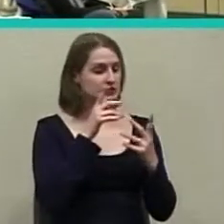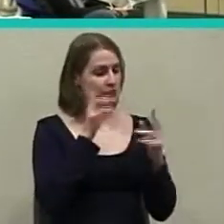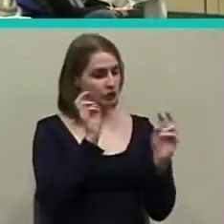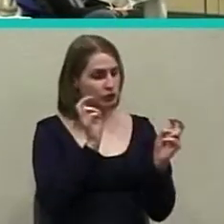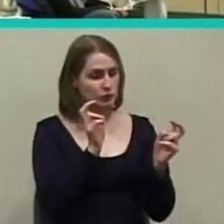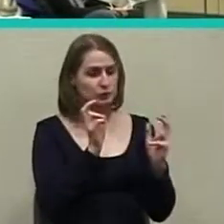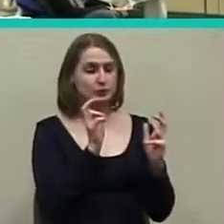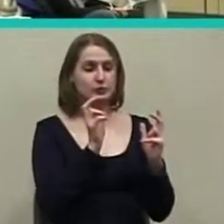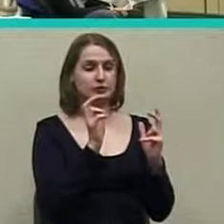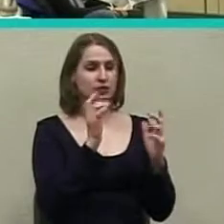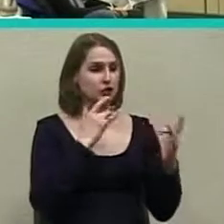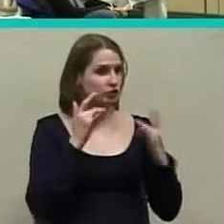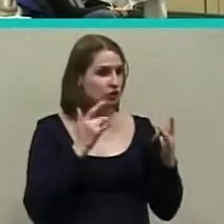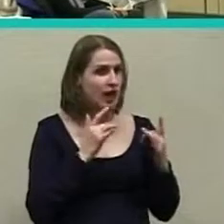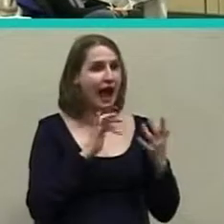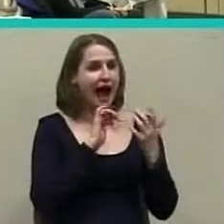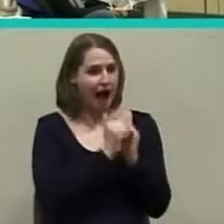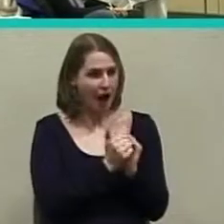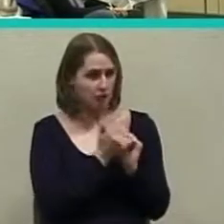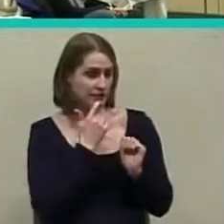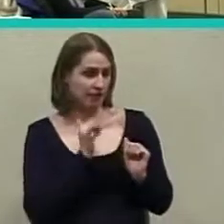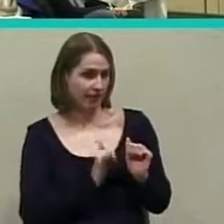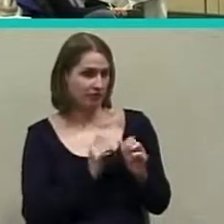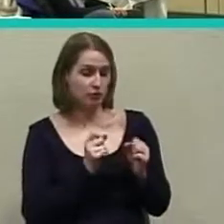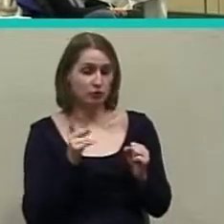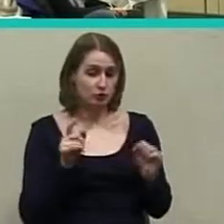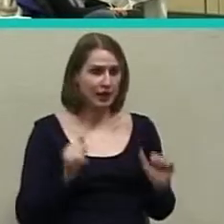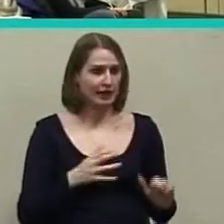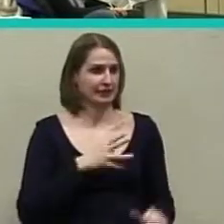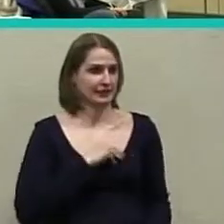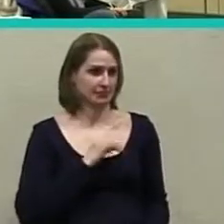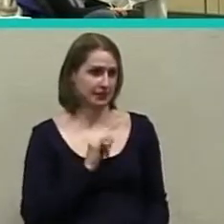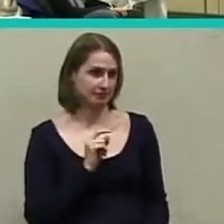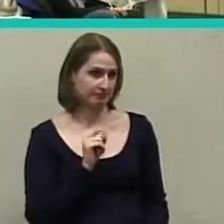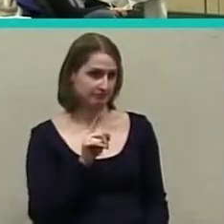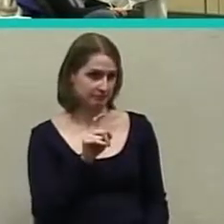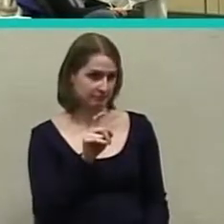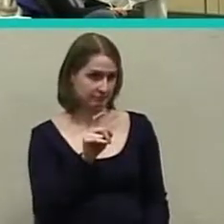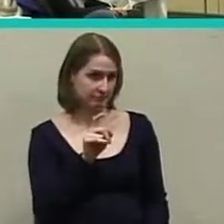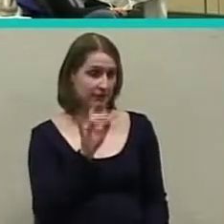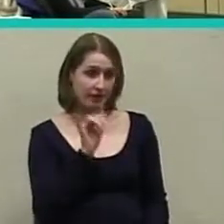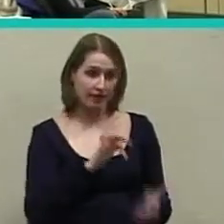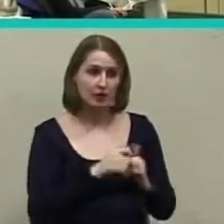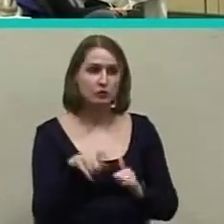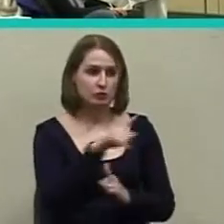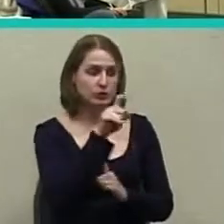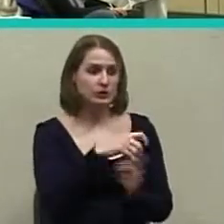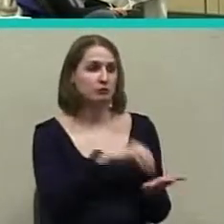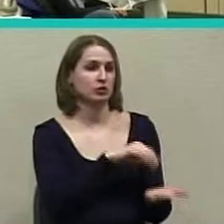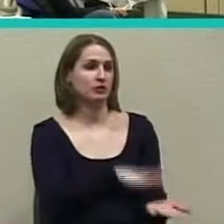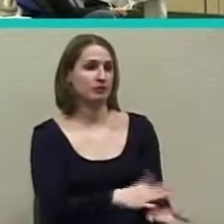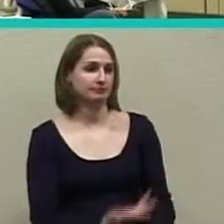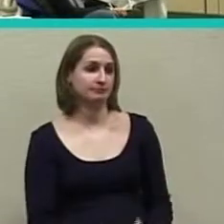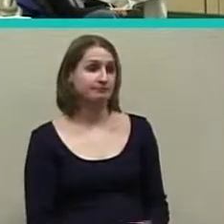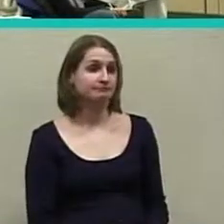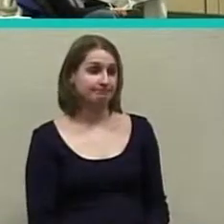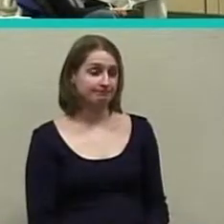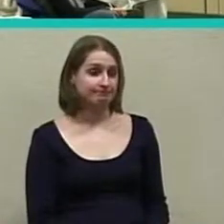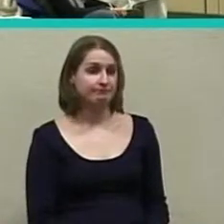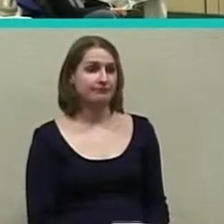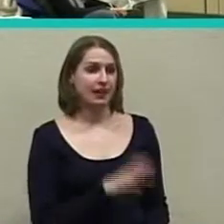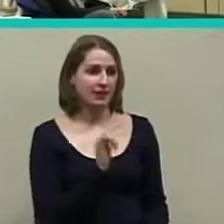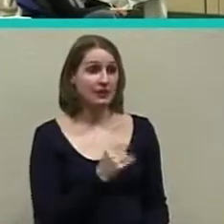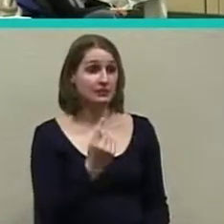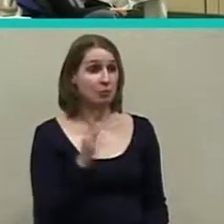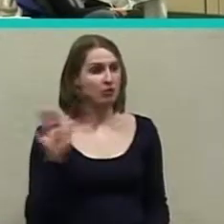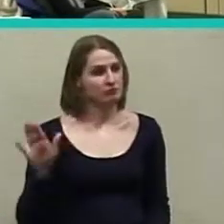how would they have to say it that would allow you to accept it? That's how you need to say it. Okay? This is